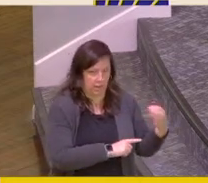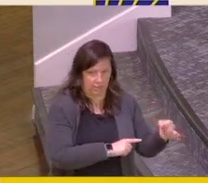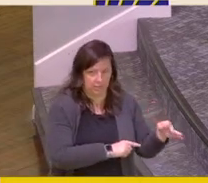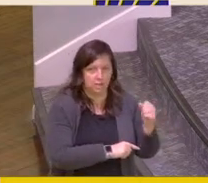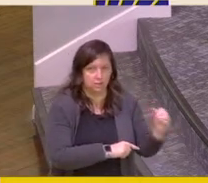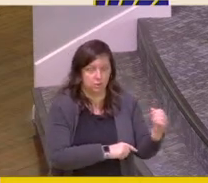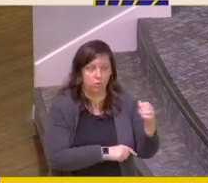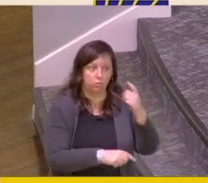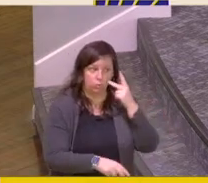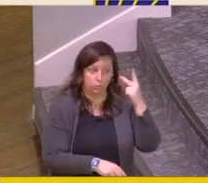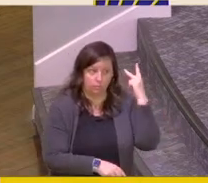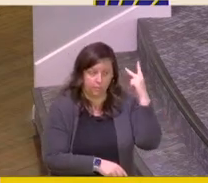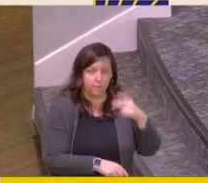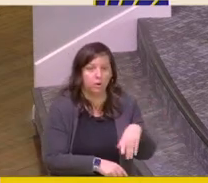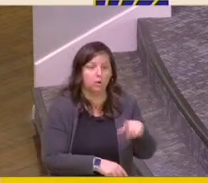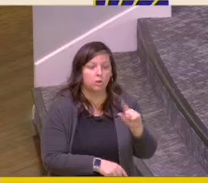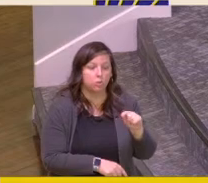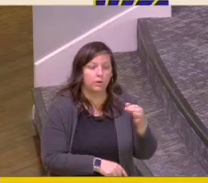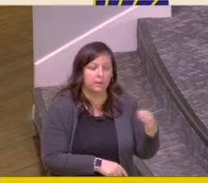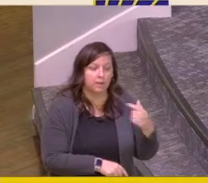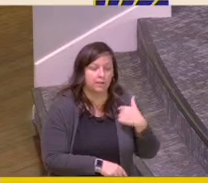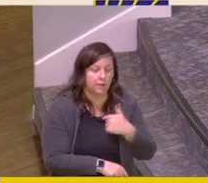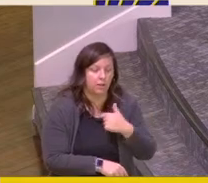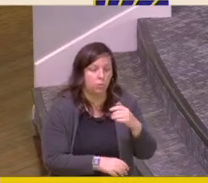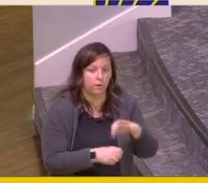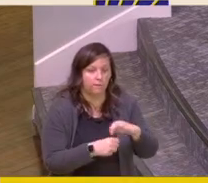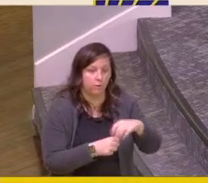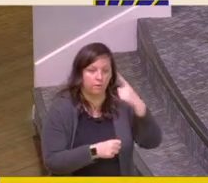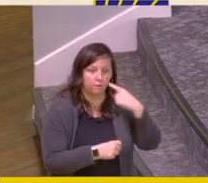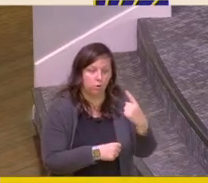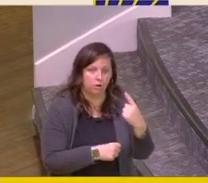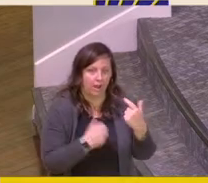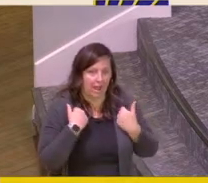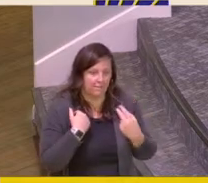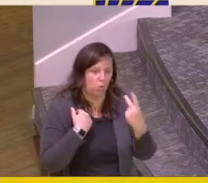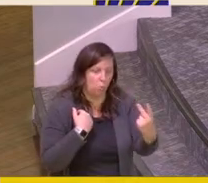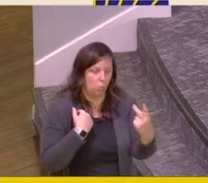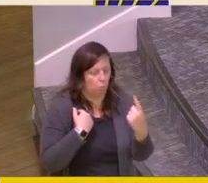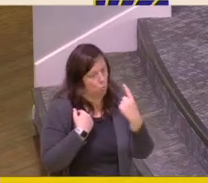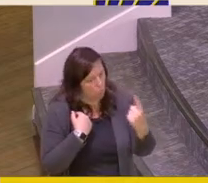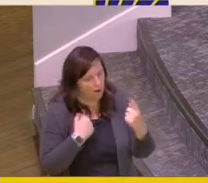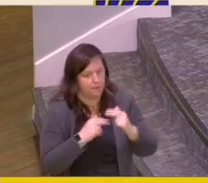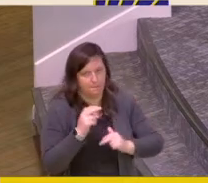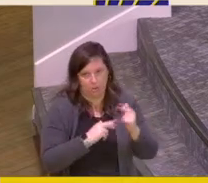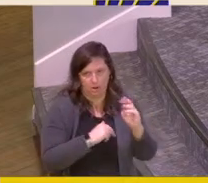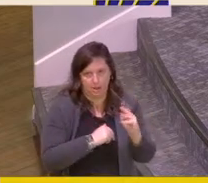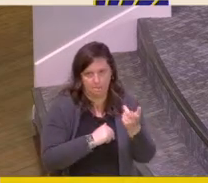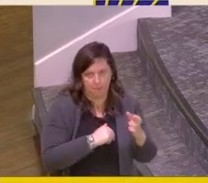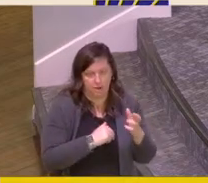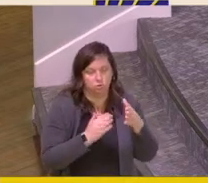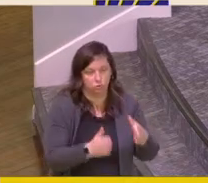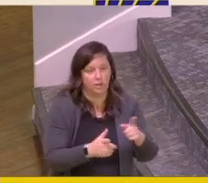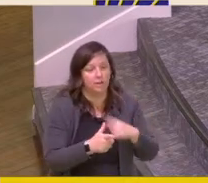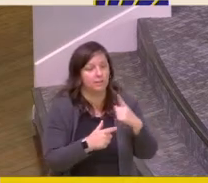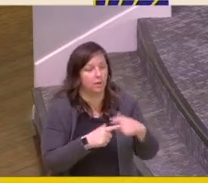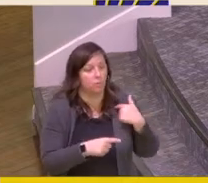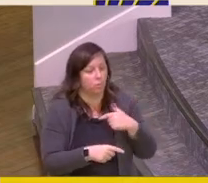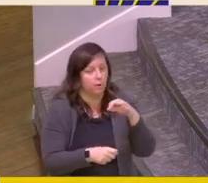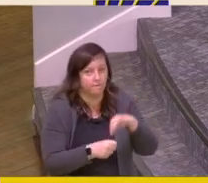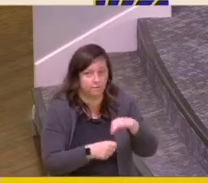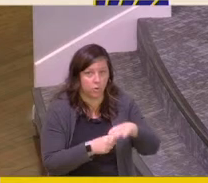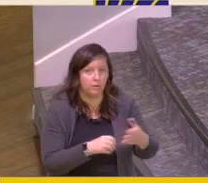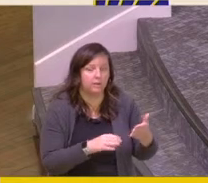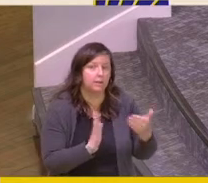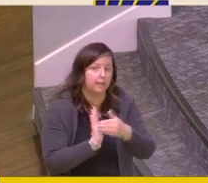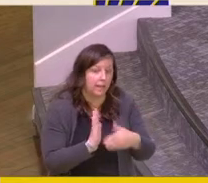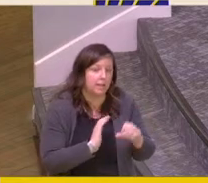we voted to have one building, which was Minor Street. So when we brought action in September of 2021, it was to move